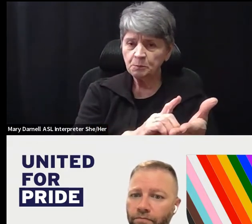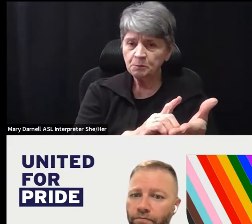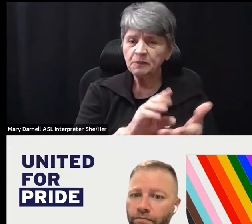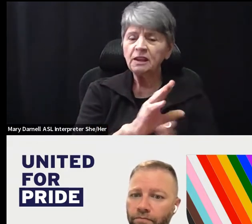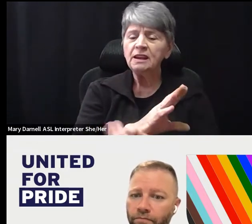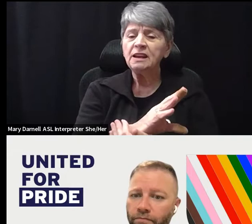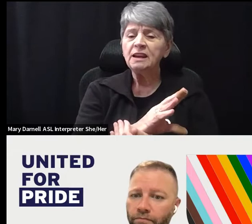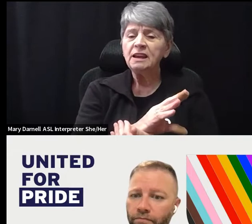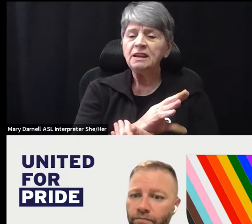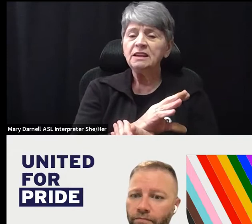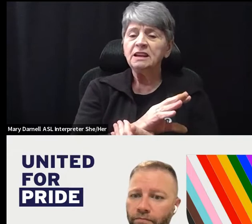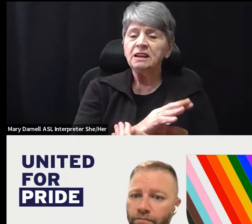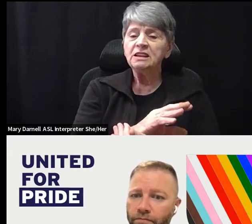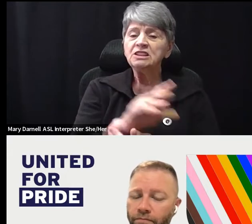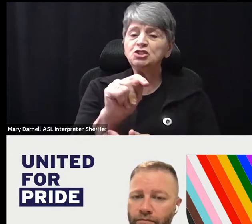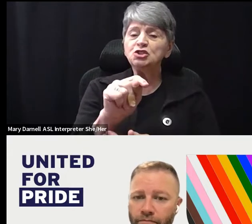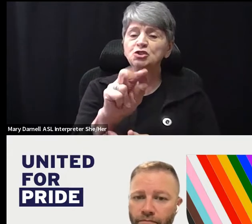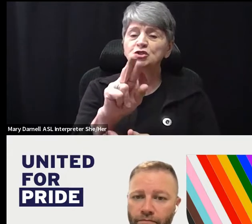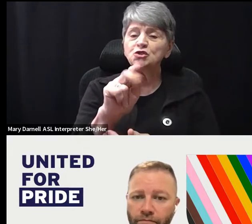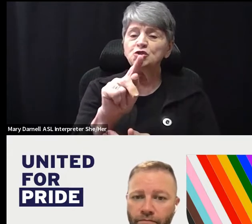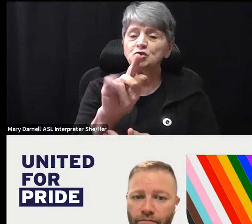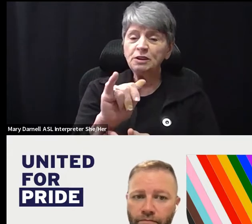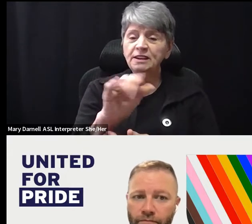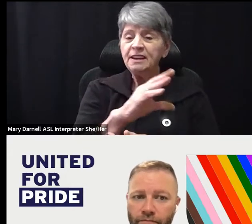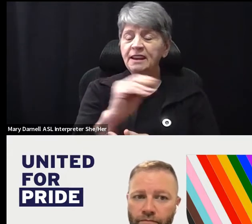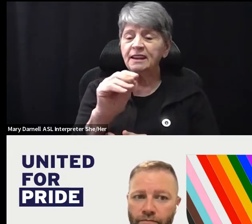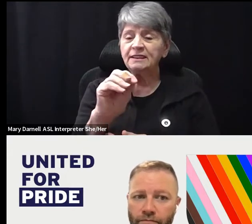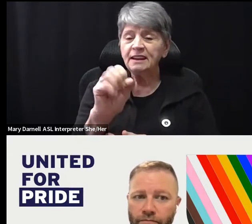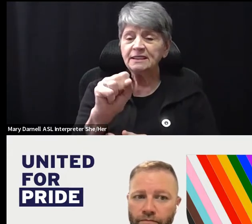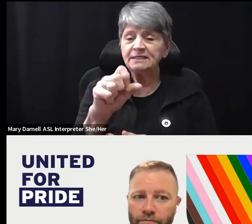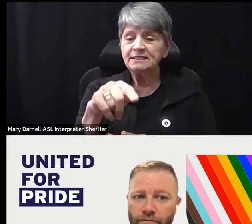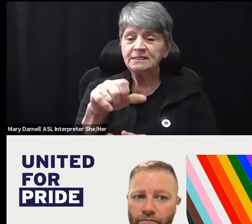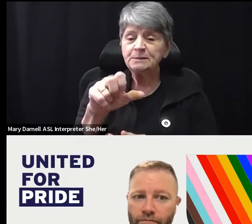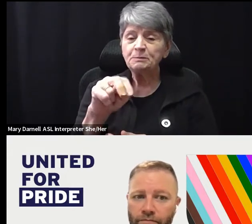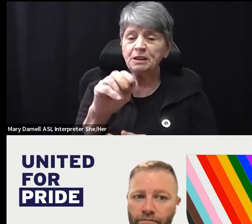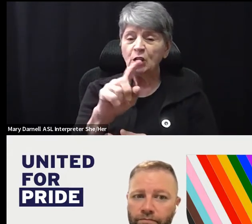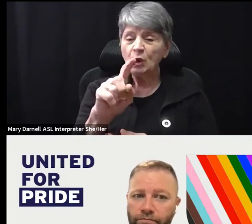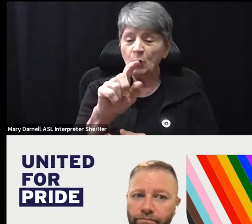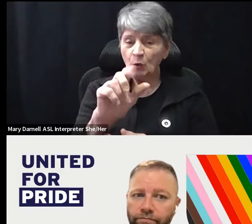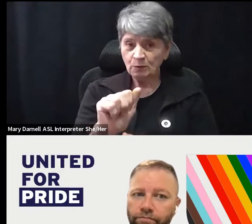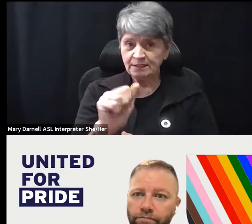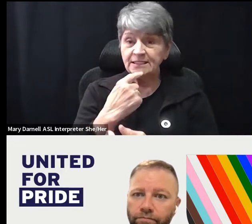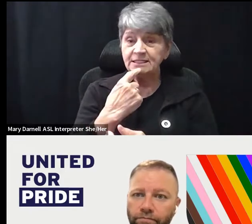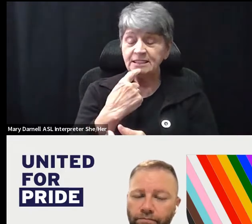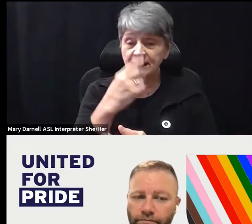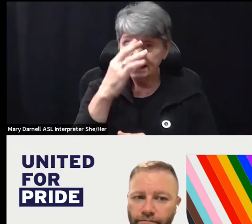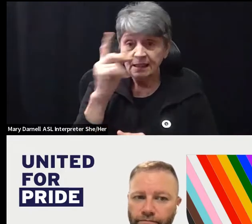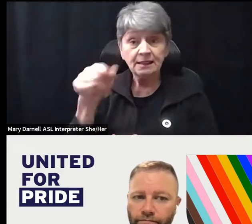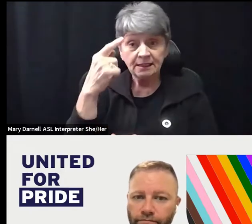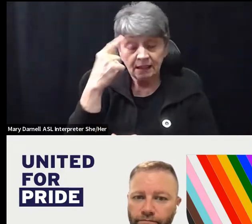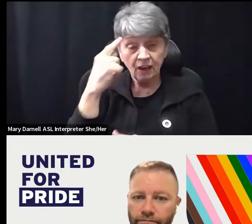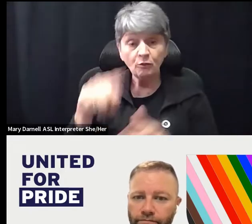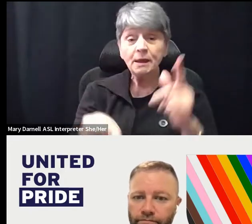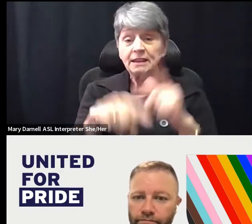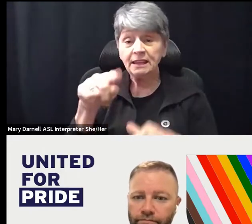religious use again. So in short, Trinity and Espinoza stand for the proposition that governments can't prohibit religious entities from participating in